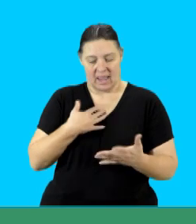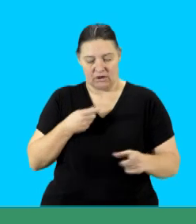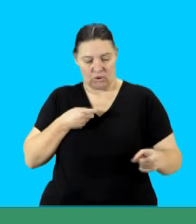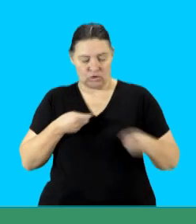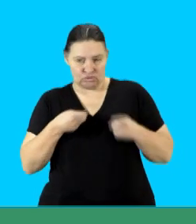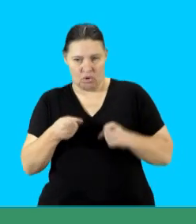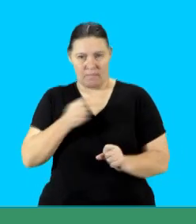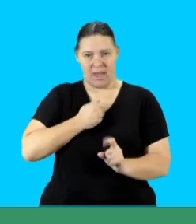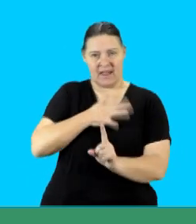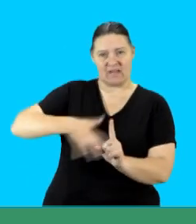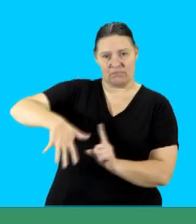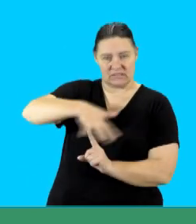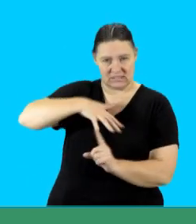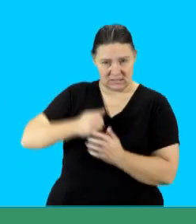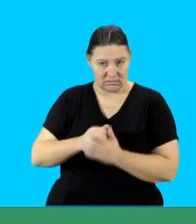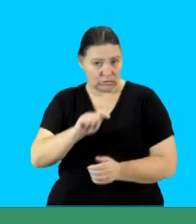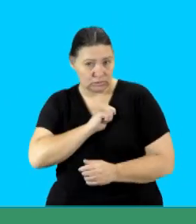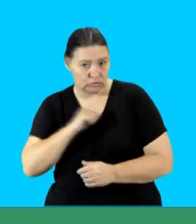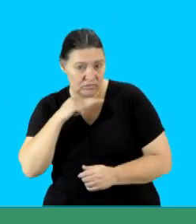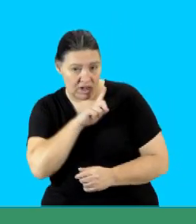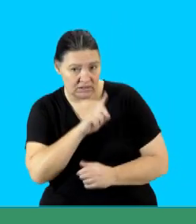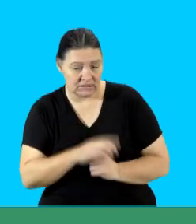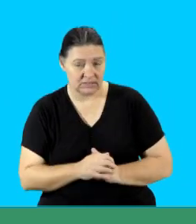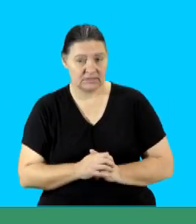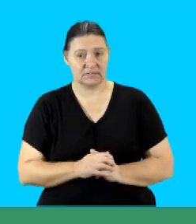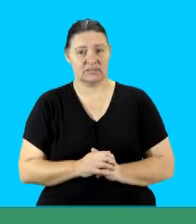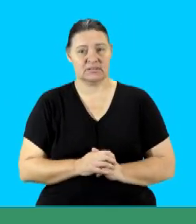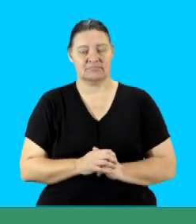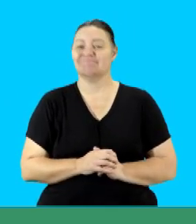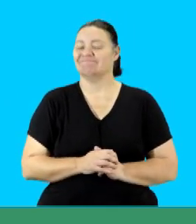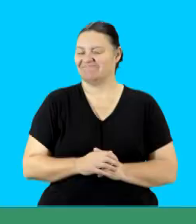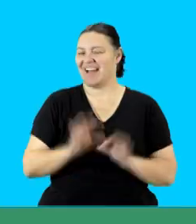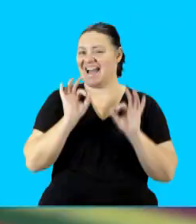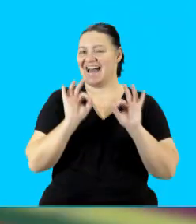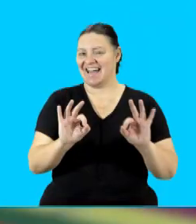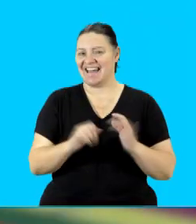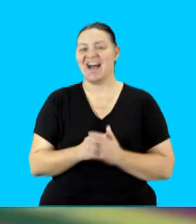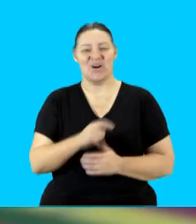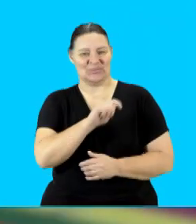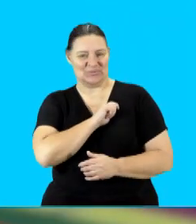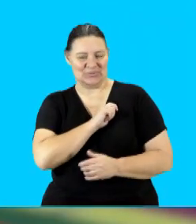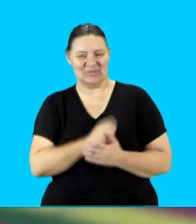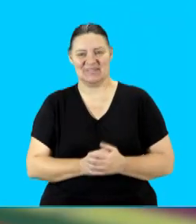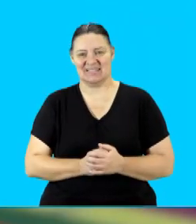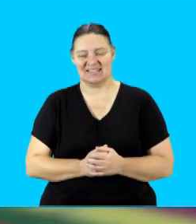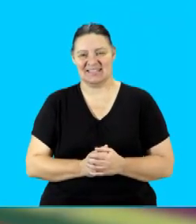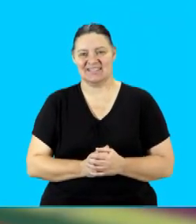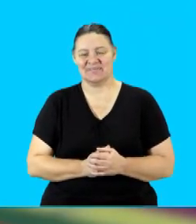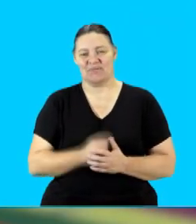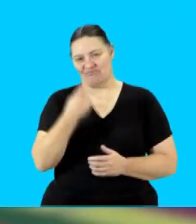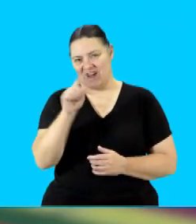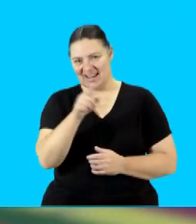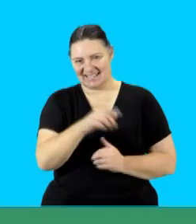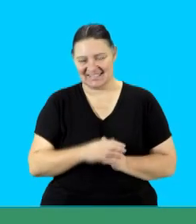business's ability to control its environment. Is it true or false? The correct answer is